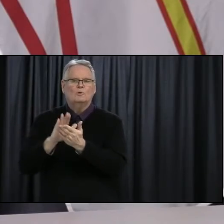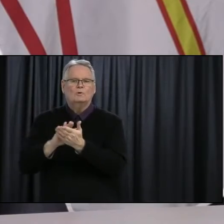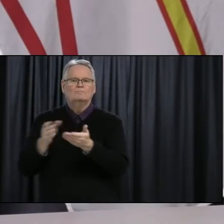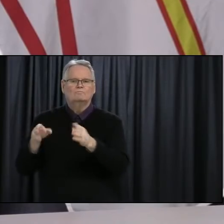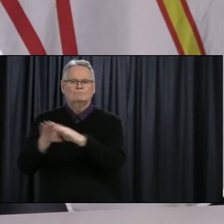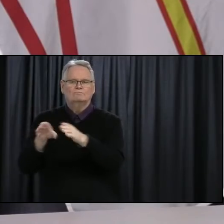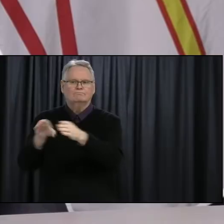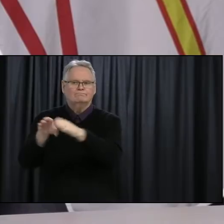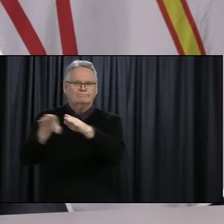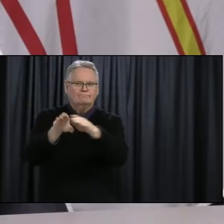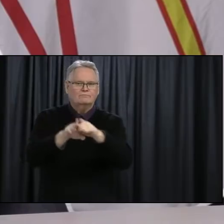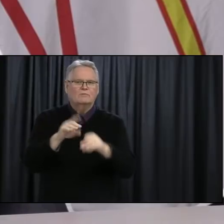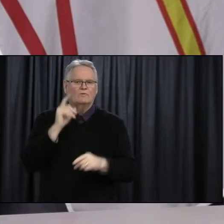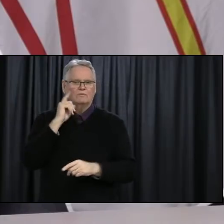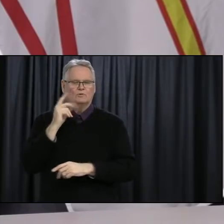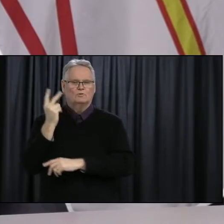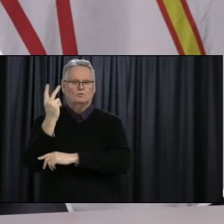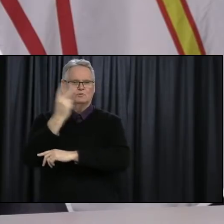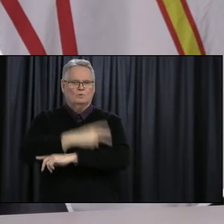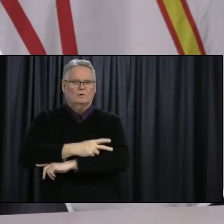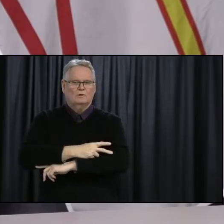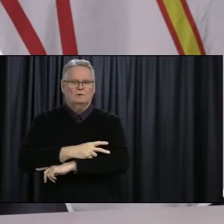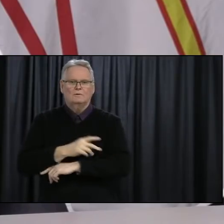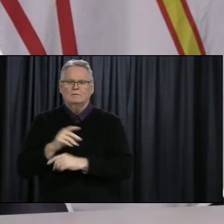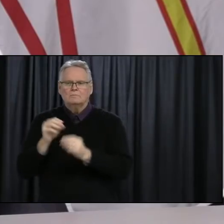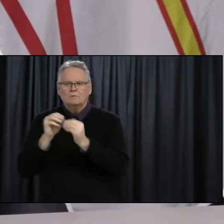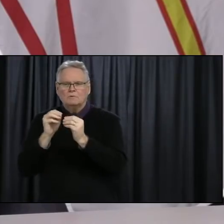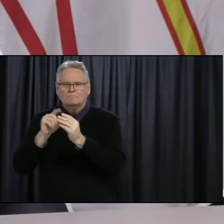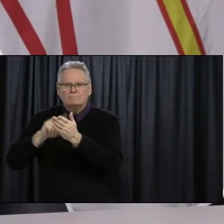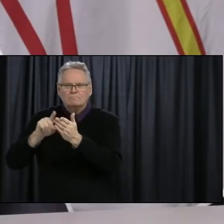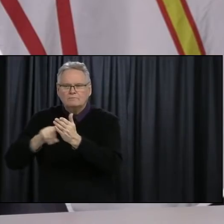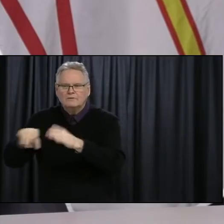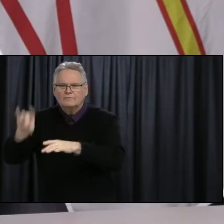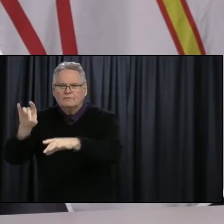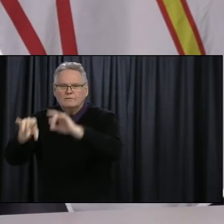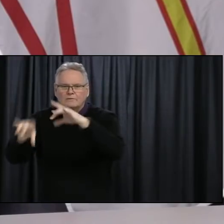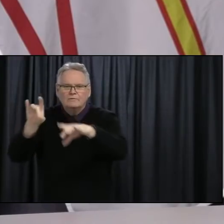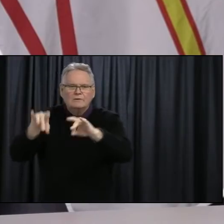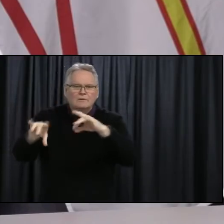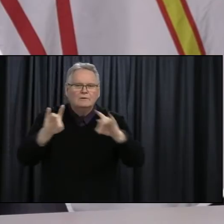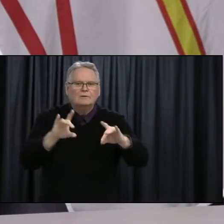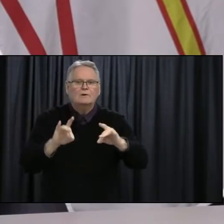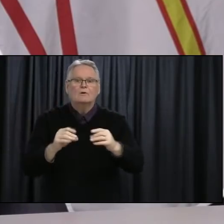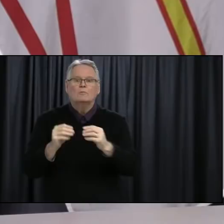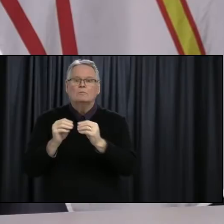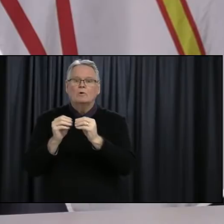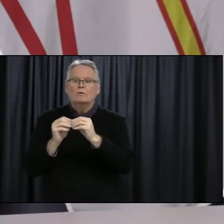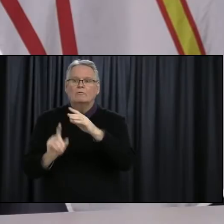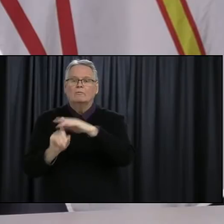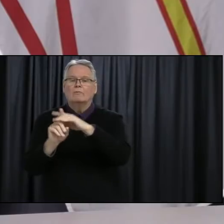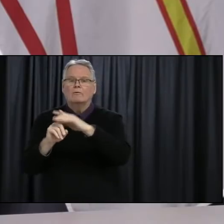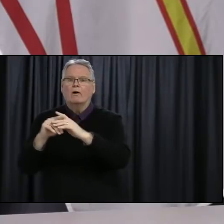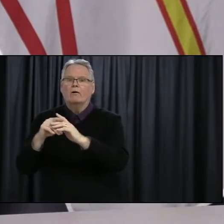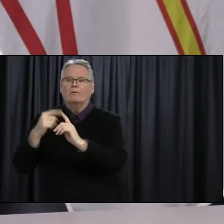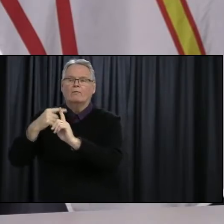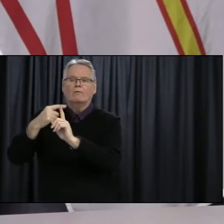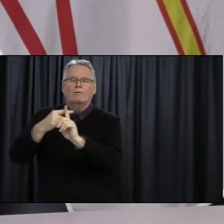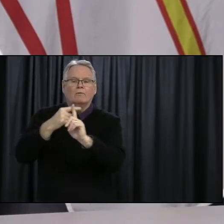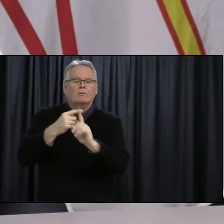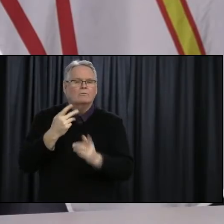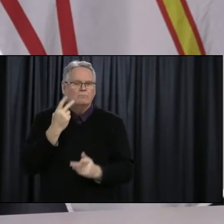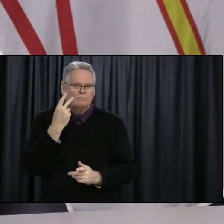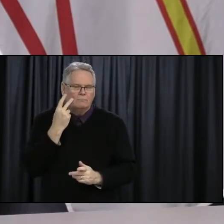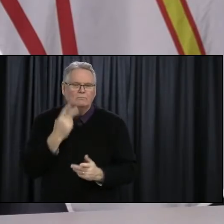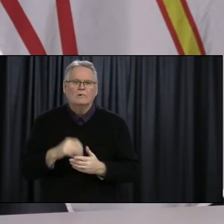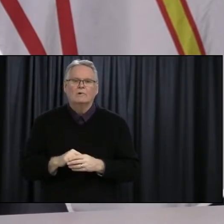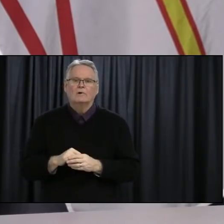this point, we have not found any positive cases in other schools. Jurisdictions across the world have grappled with the decision on when